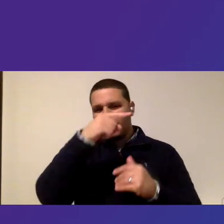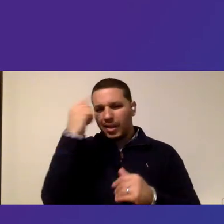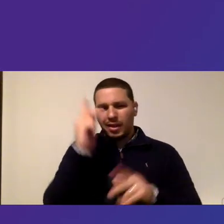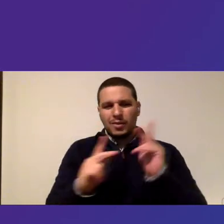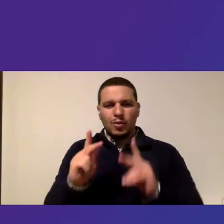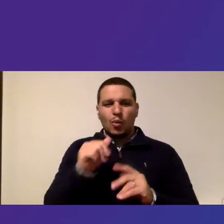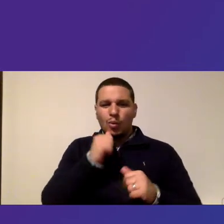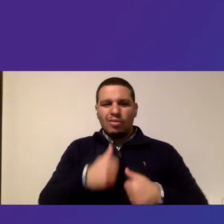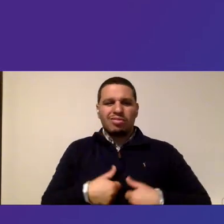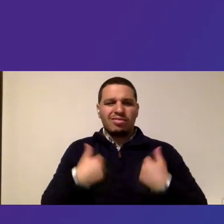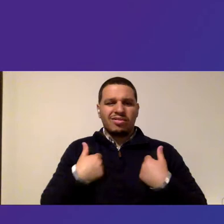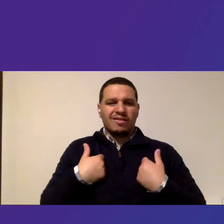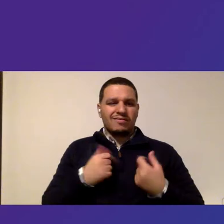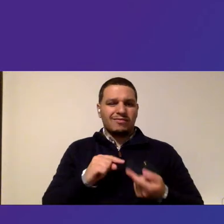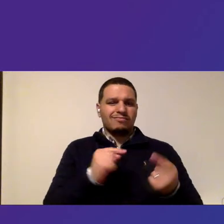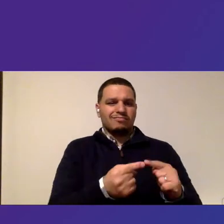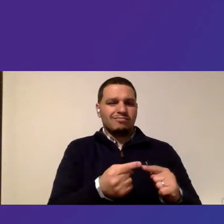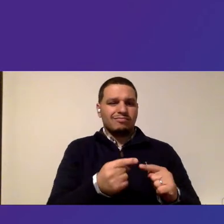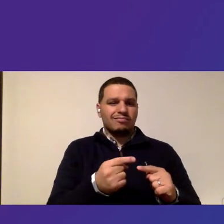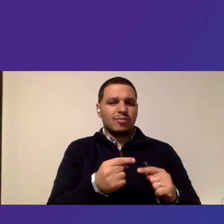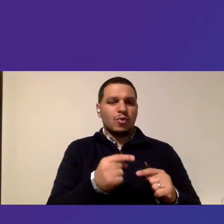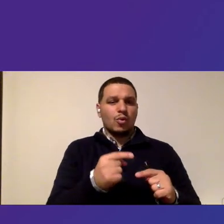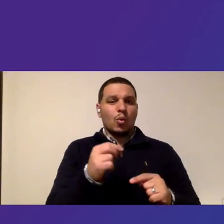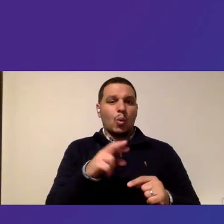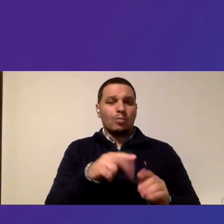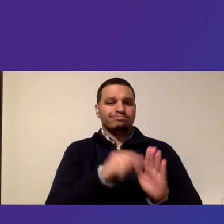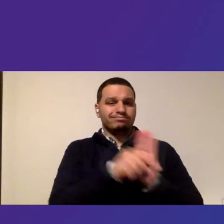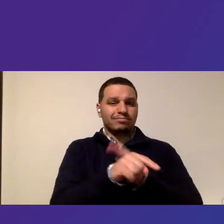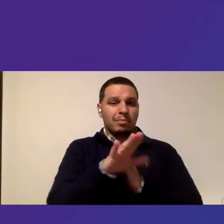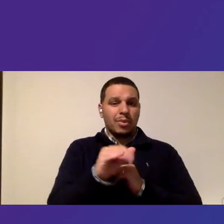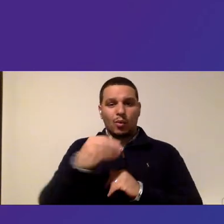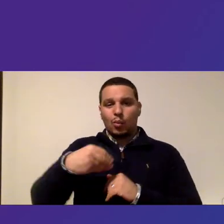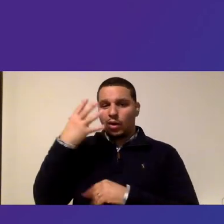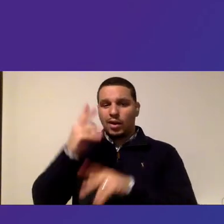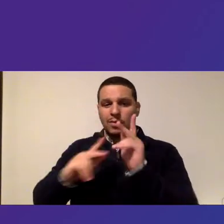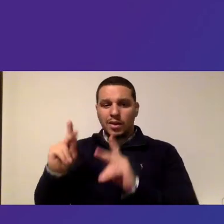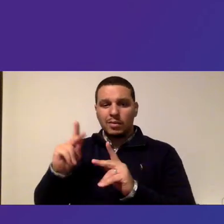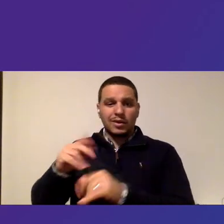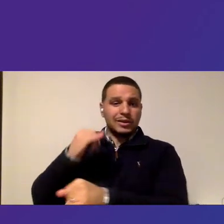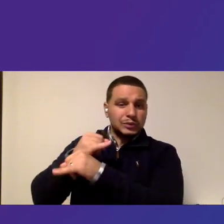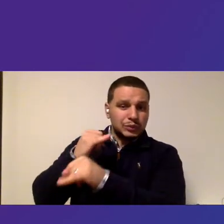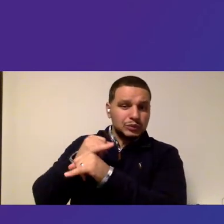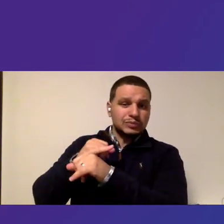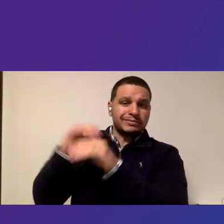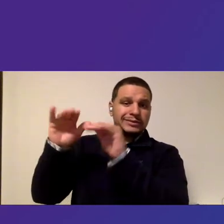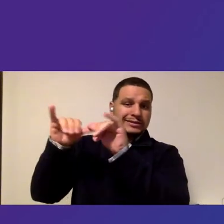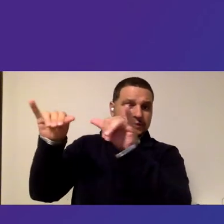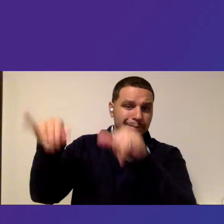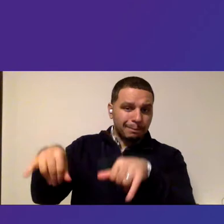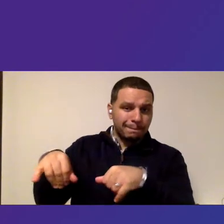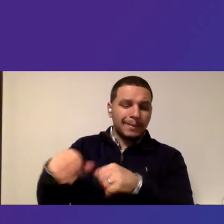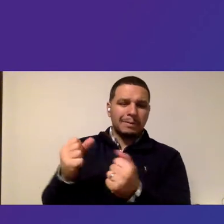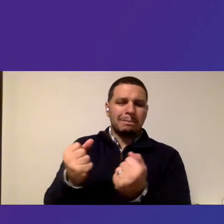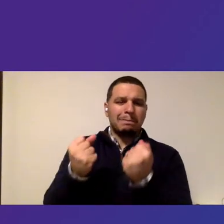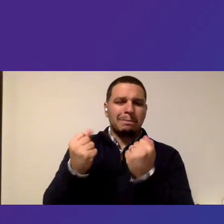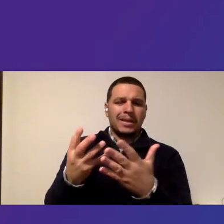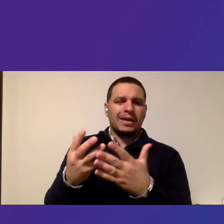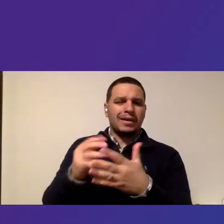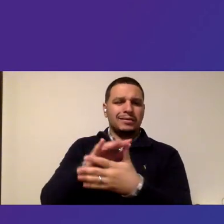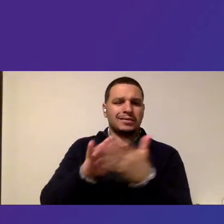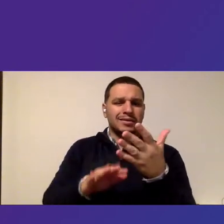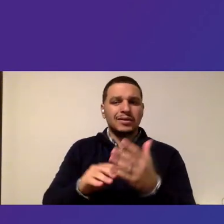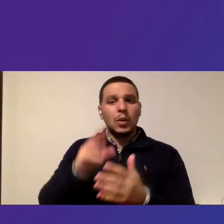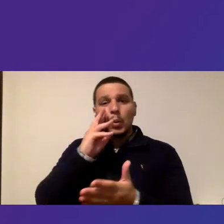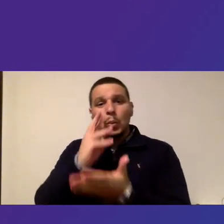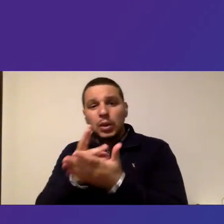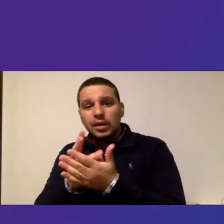been violently harmed and or taken by the actions of white people, institutions, and systems, and their many accomplices,